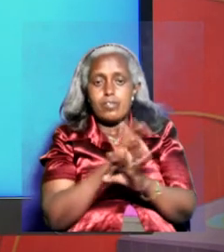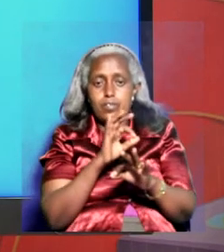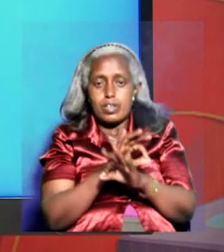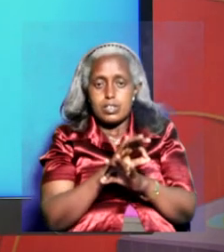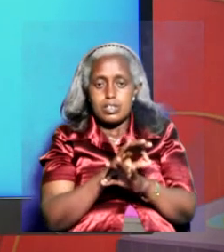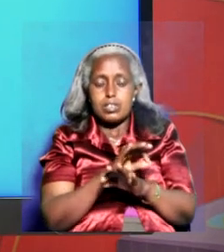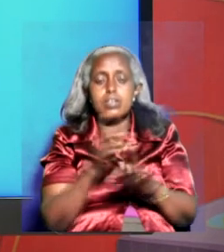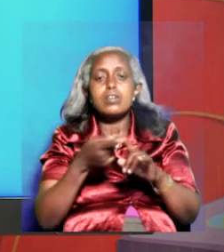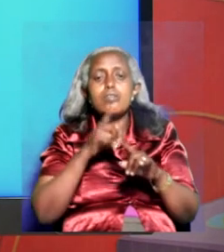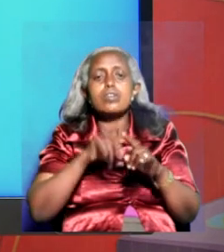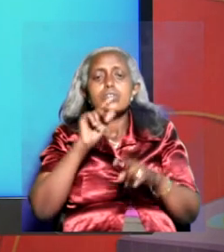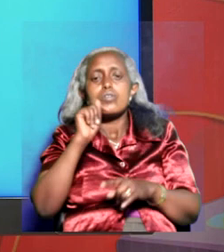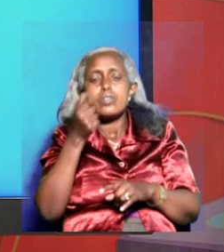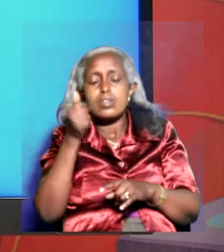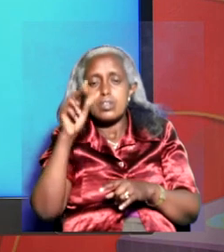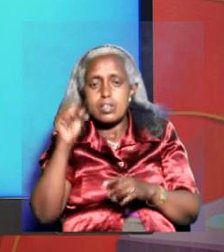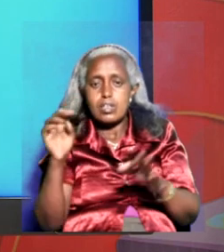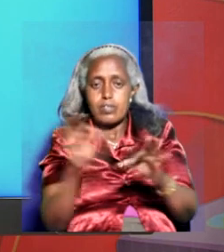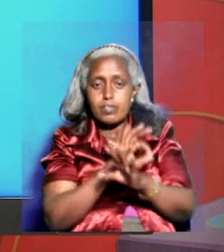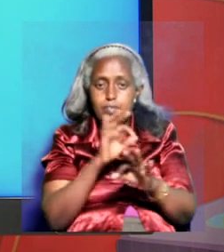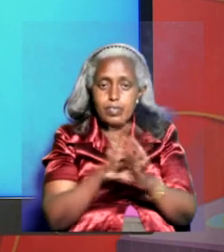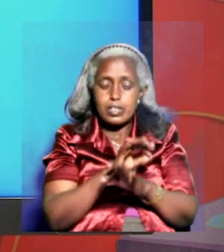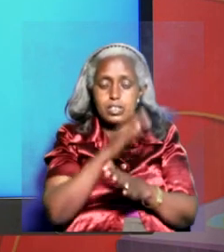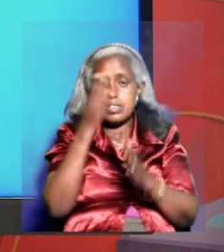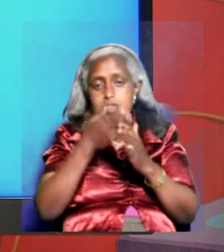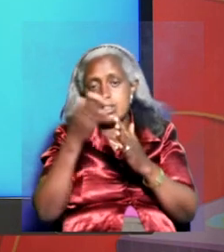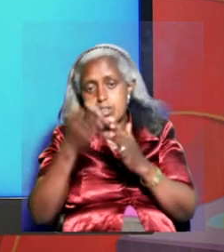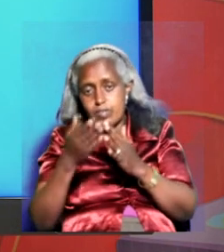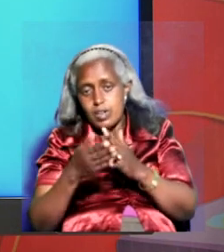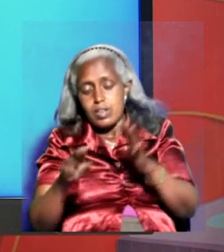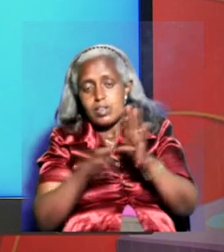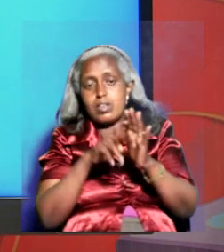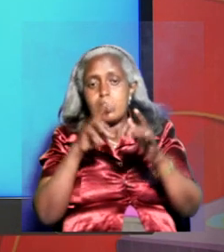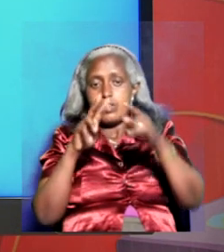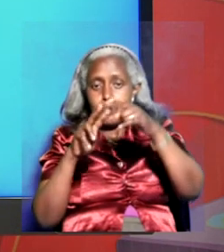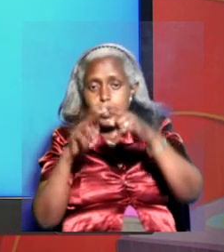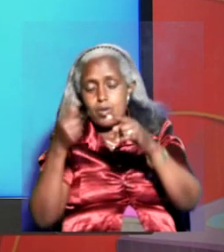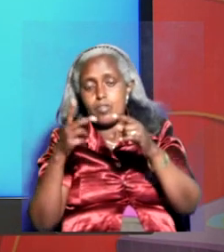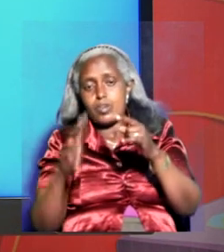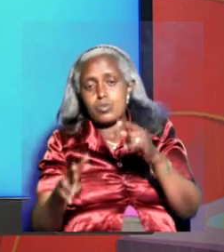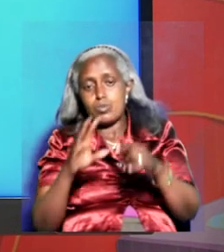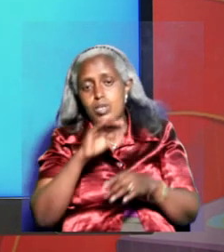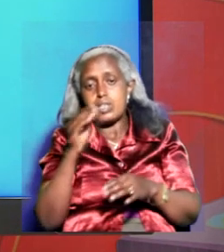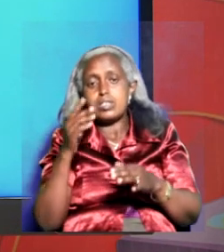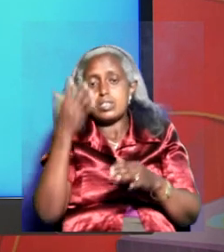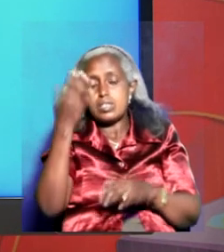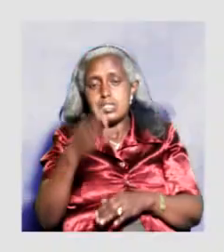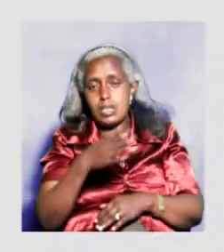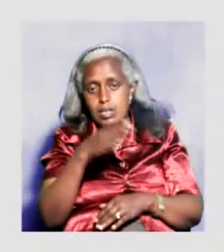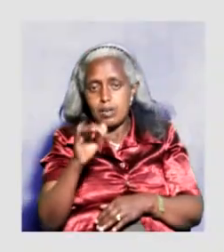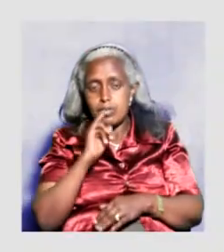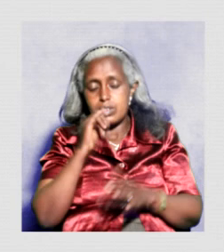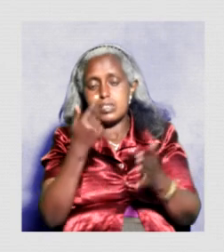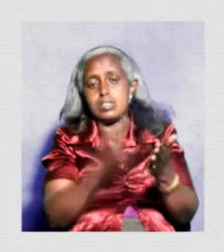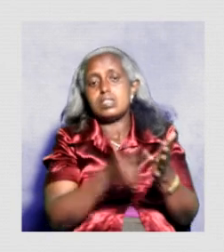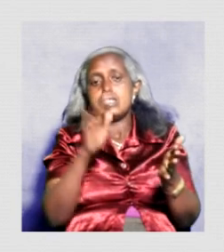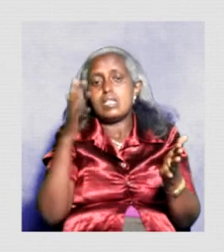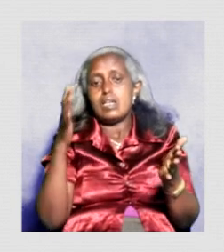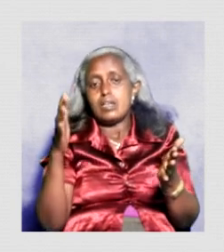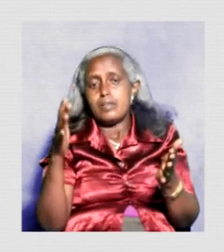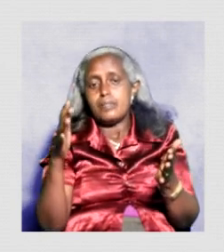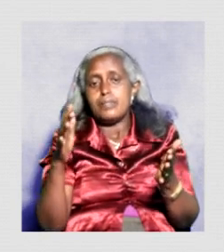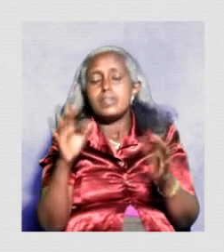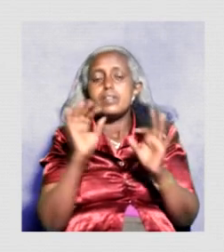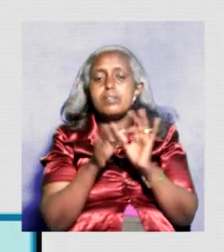Inverse of tangent function is defined on the interval negative pi over 2 to pi over 2, and the graph is displayed like this. So